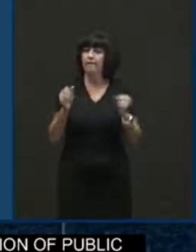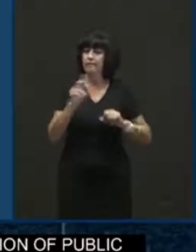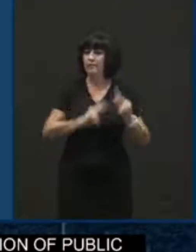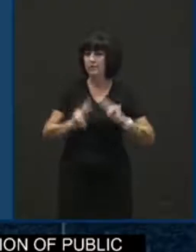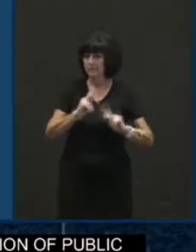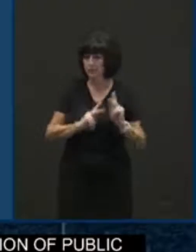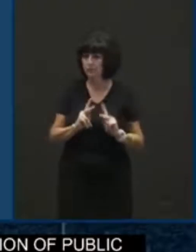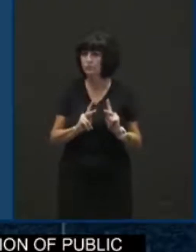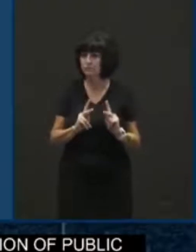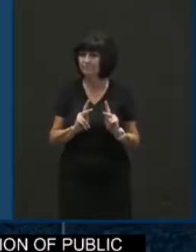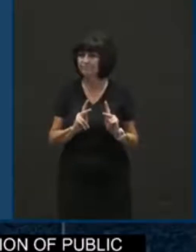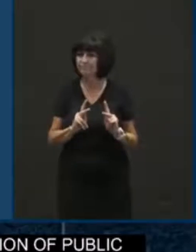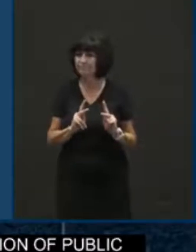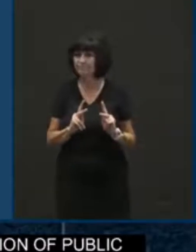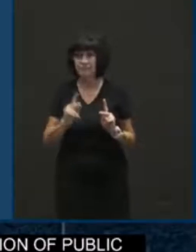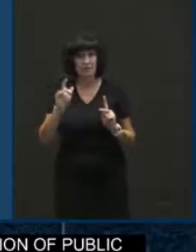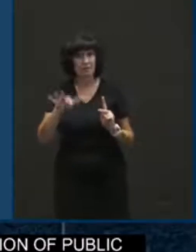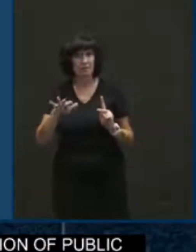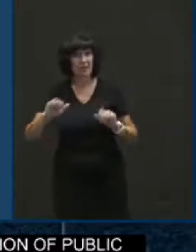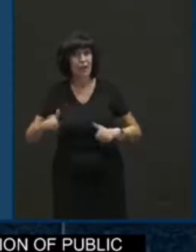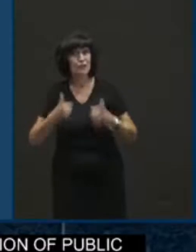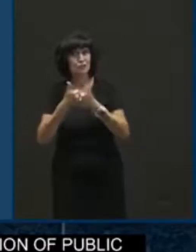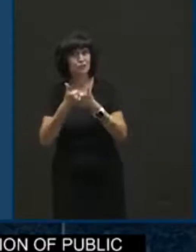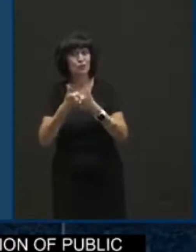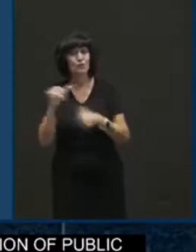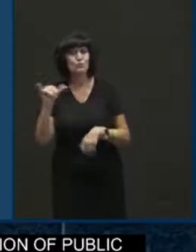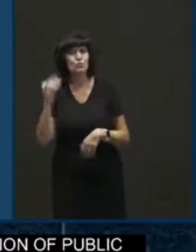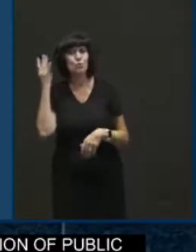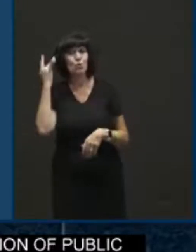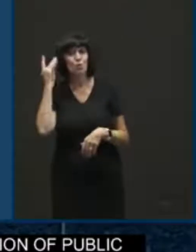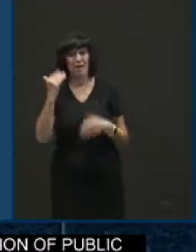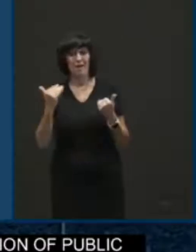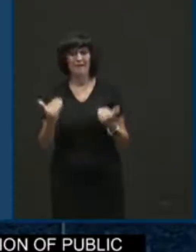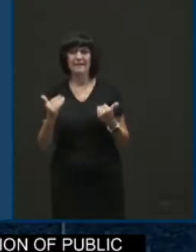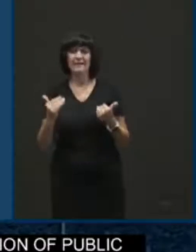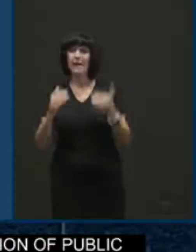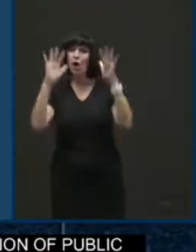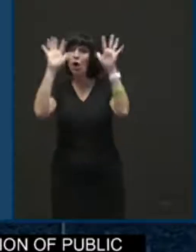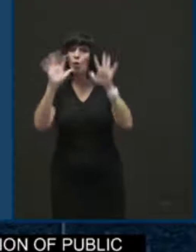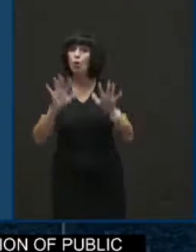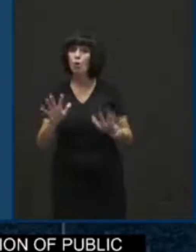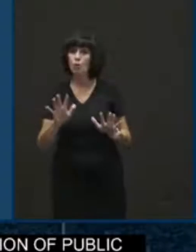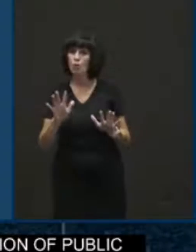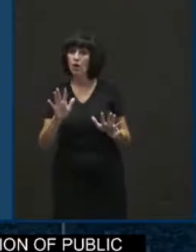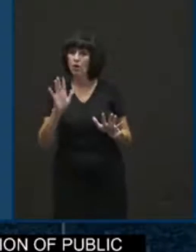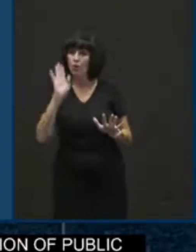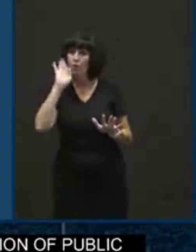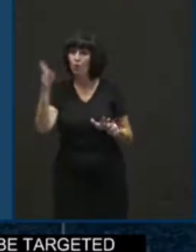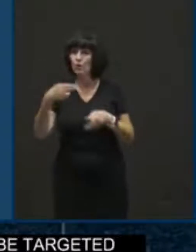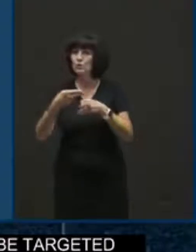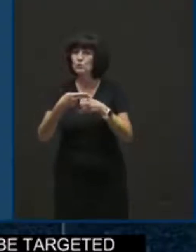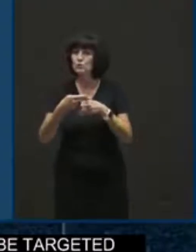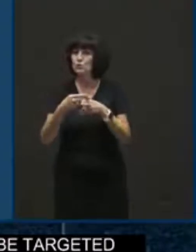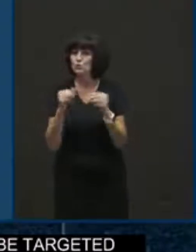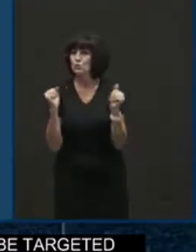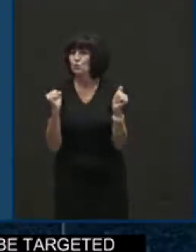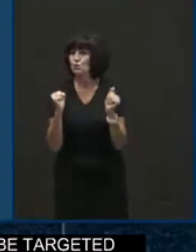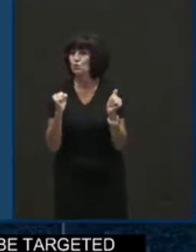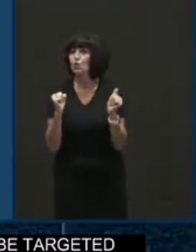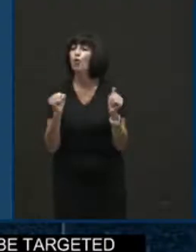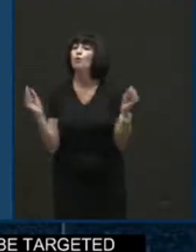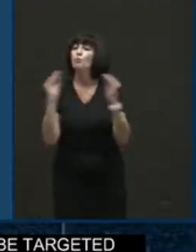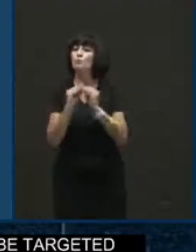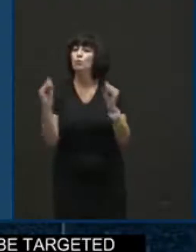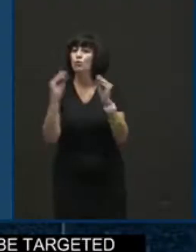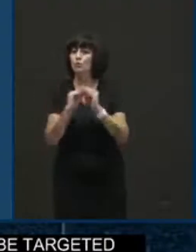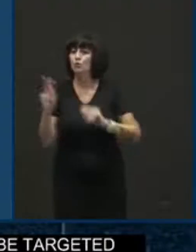lot of activity from outdoors to indoors. You know, one of the real, if there is a lifeline for